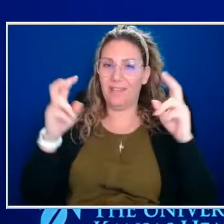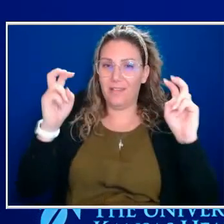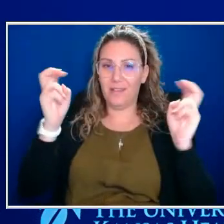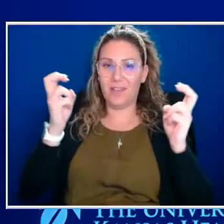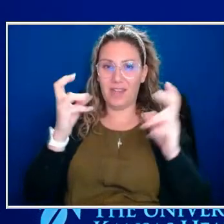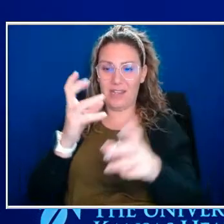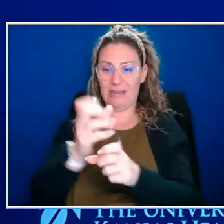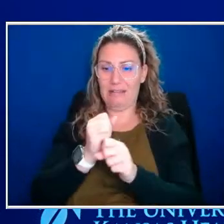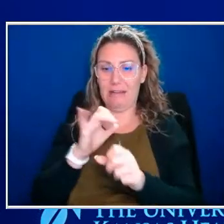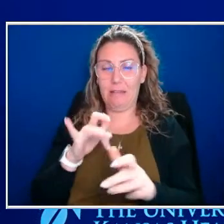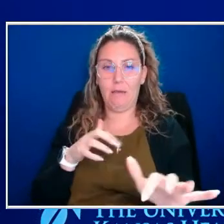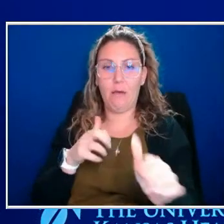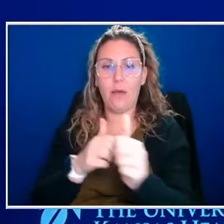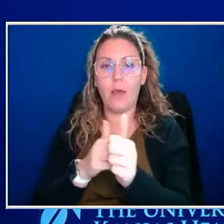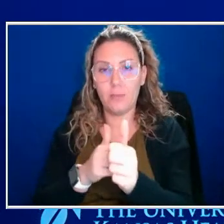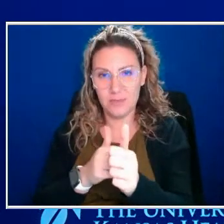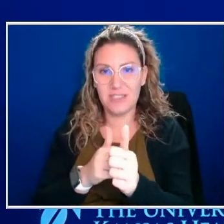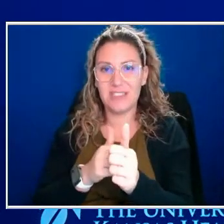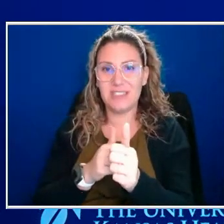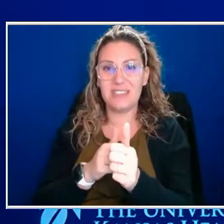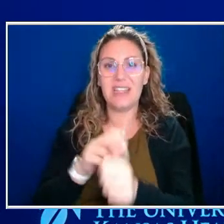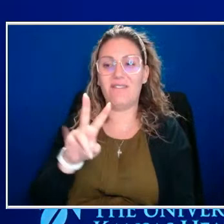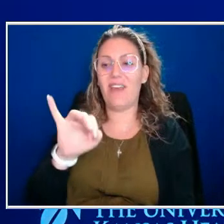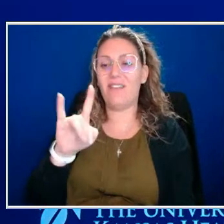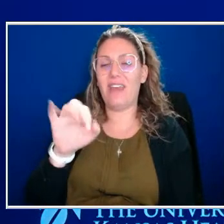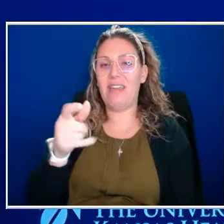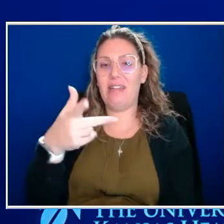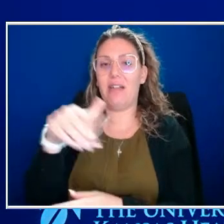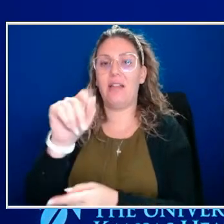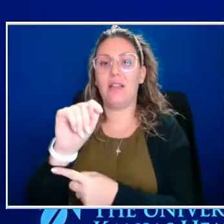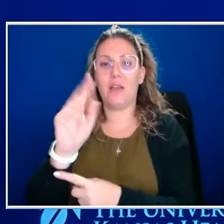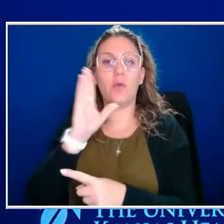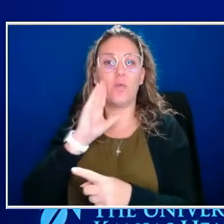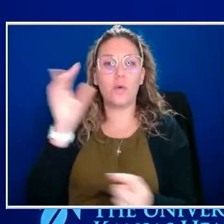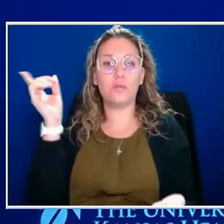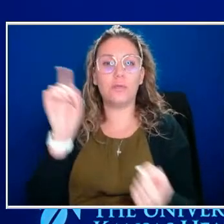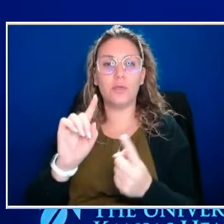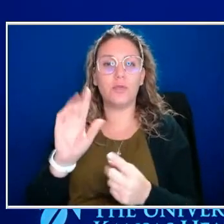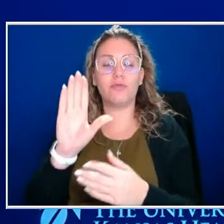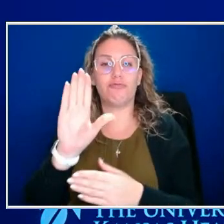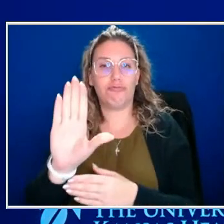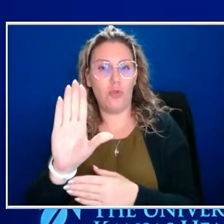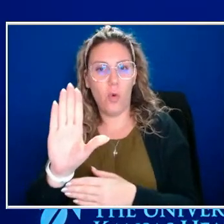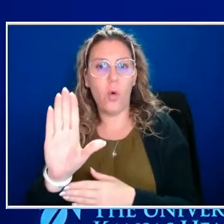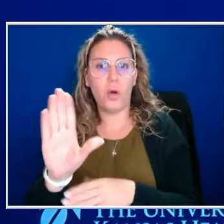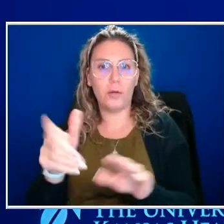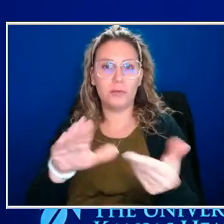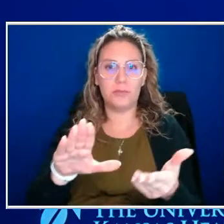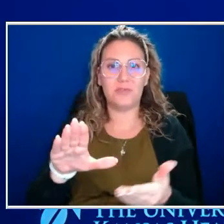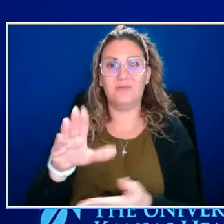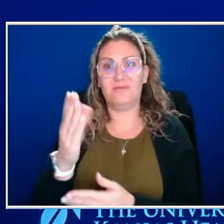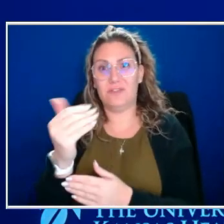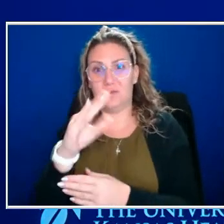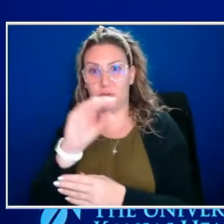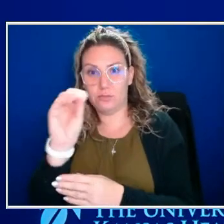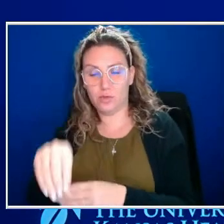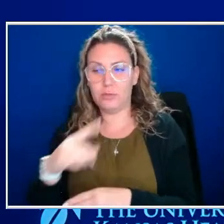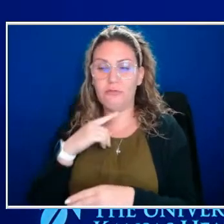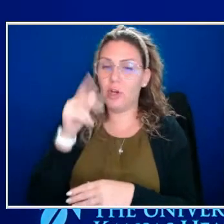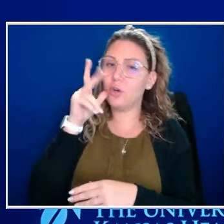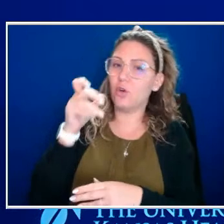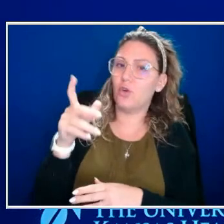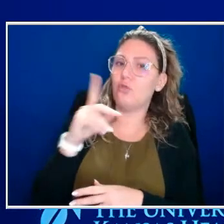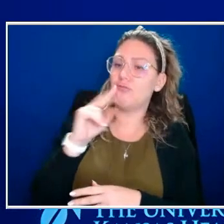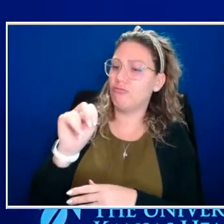updated bivalent booster reduces your risk of death by 15%. You know, today I heard on the news one of the anchors saying that people